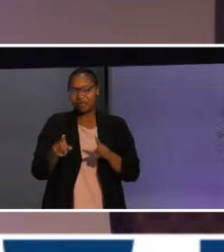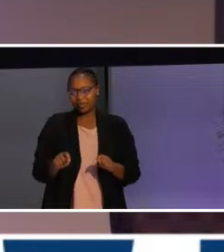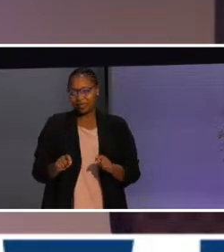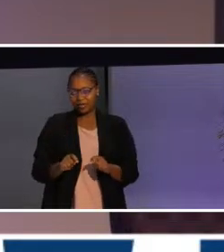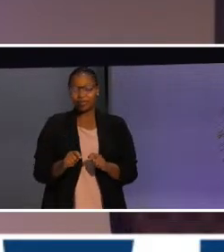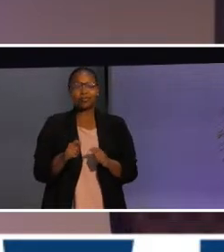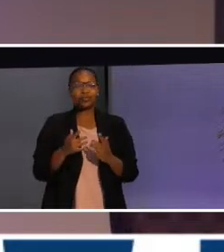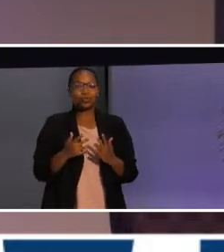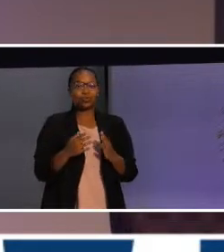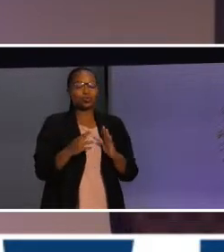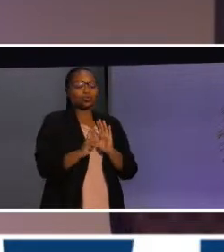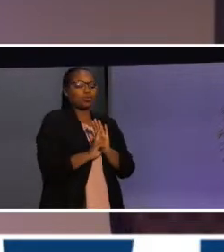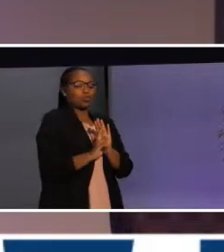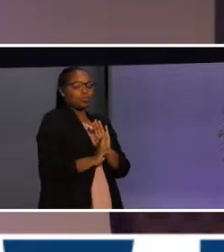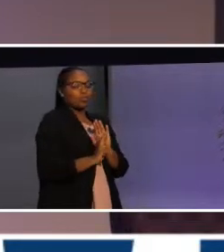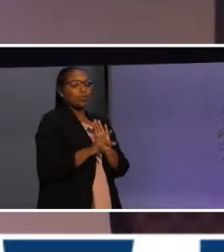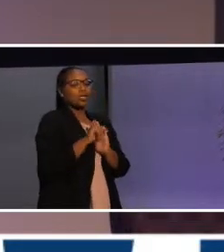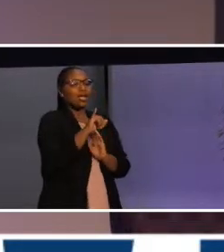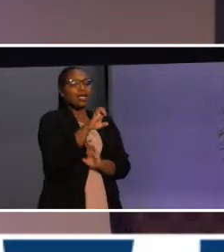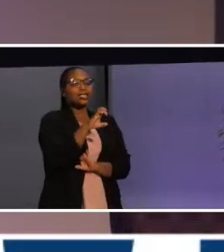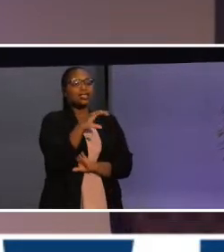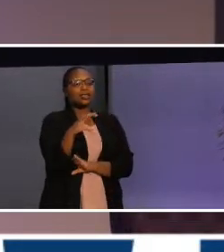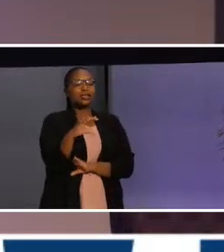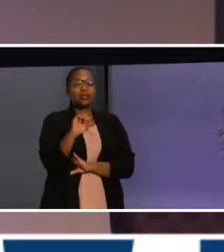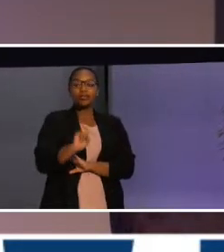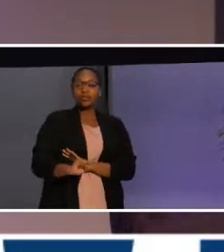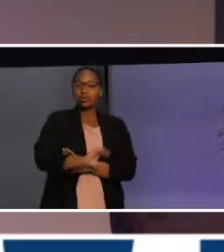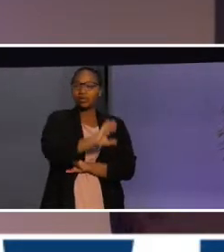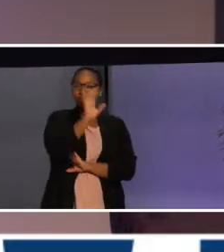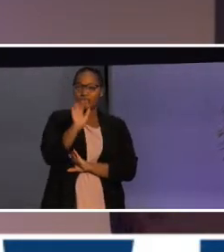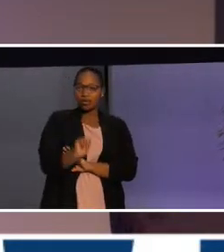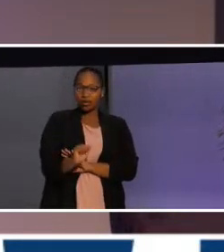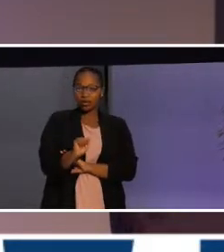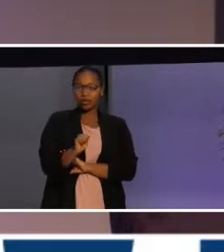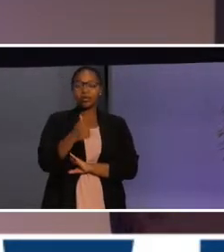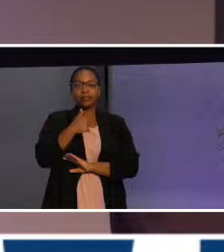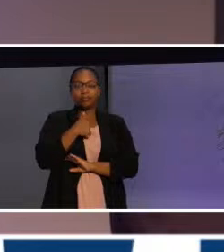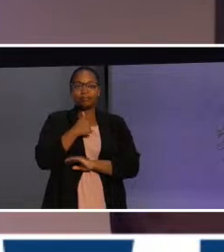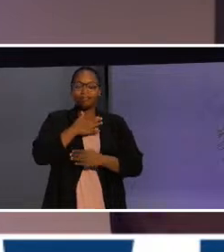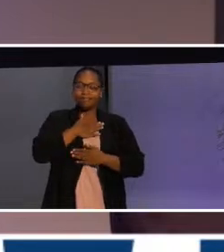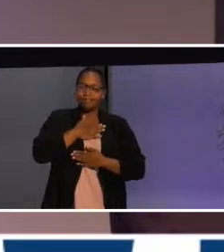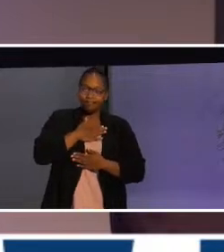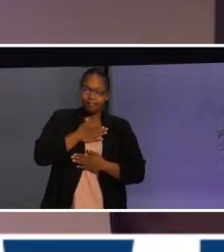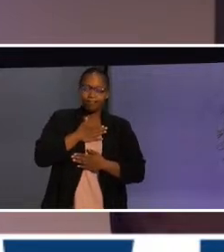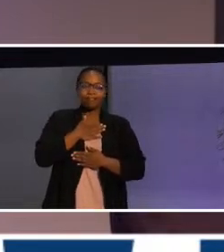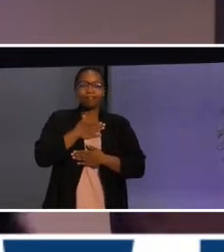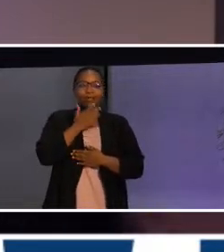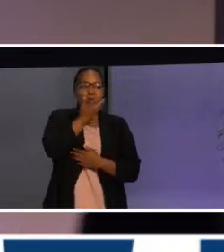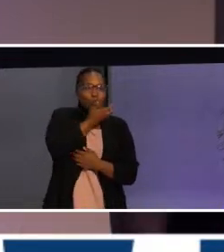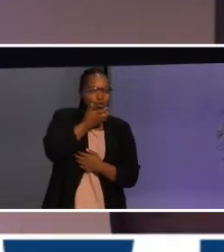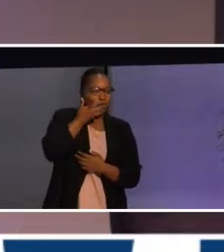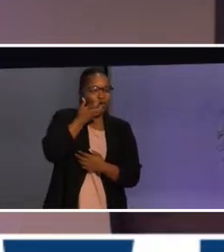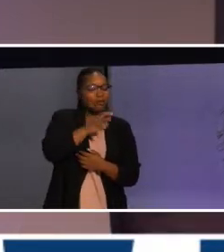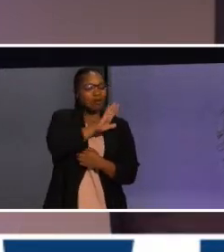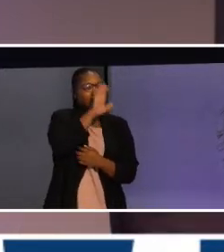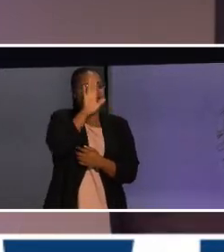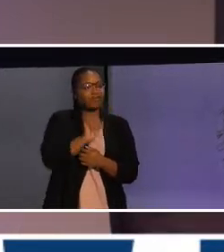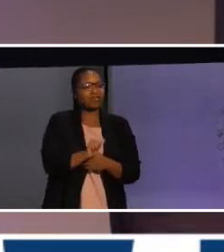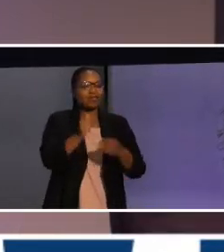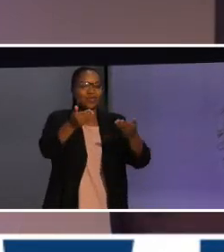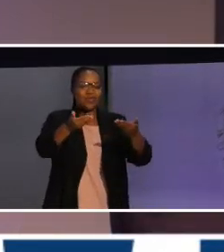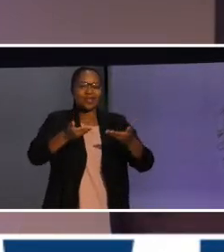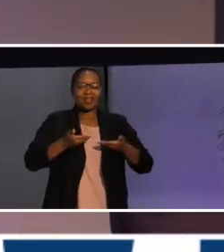So on behalf of the Electoral Commission of South Africa, I extend a warm African welcome to all of you